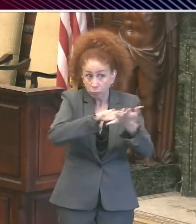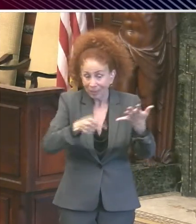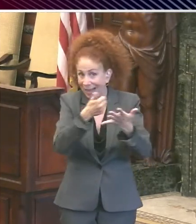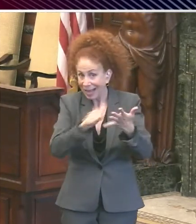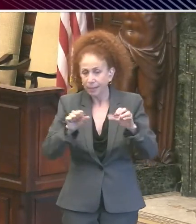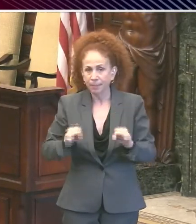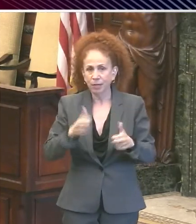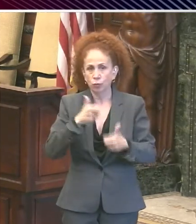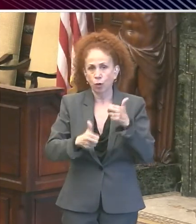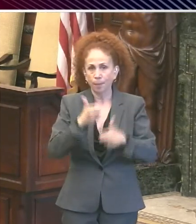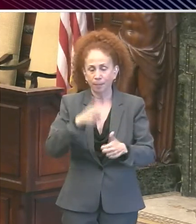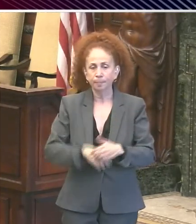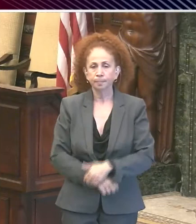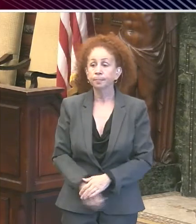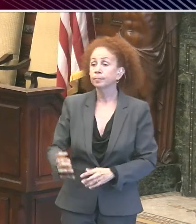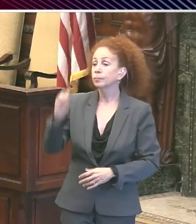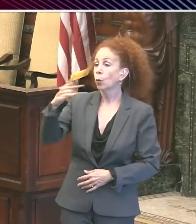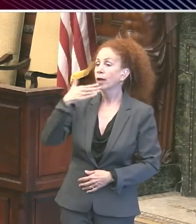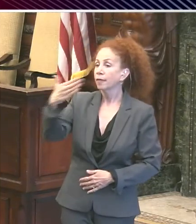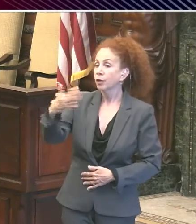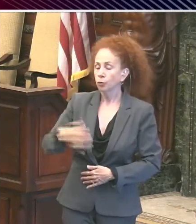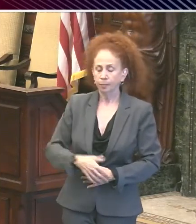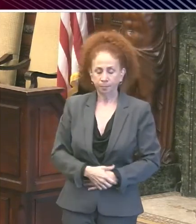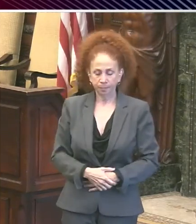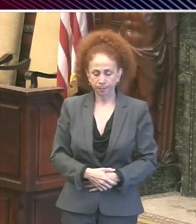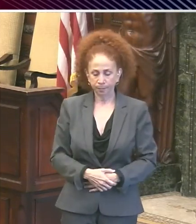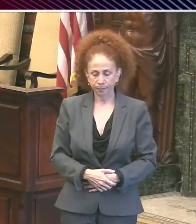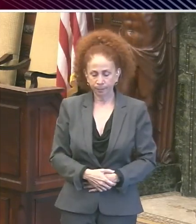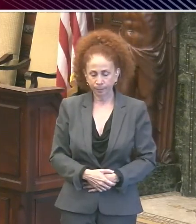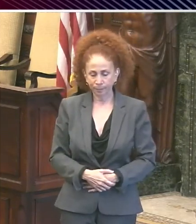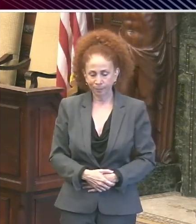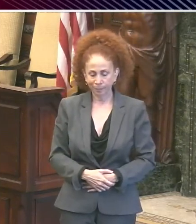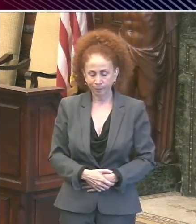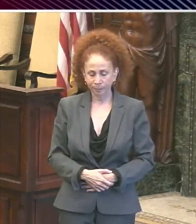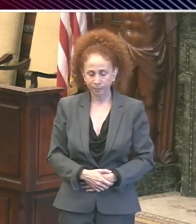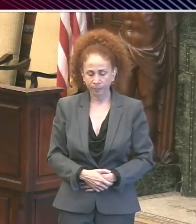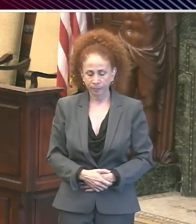problems. Okay, thank you.